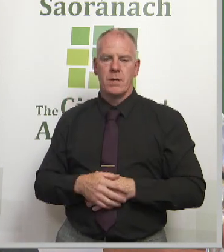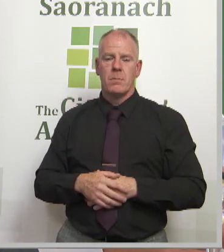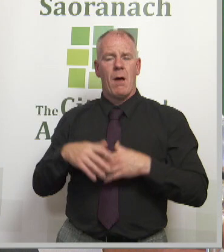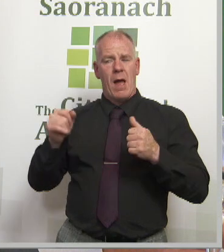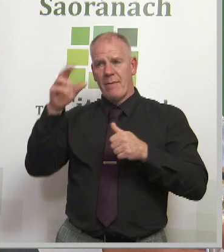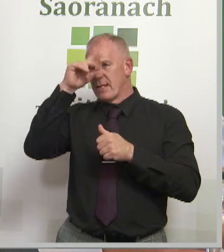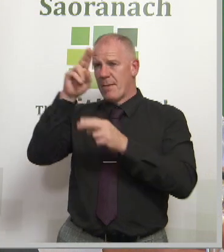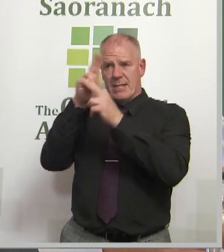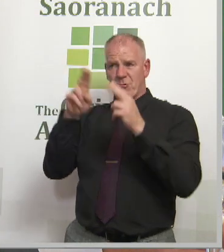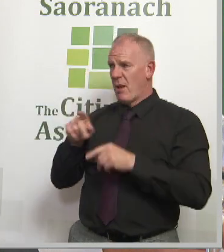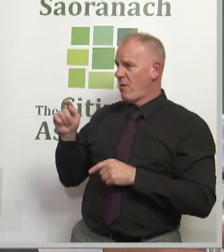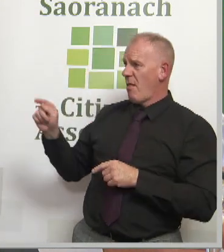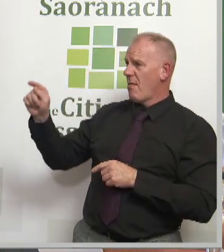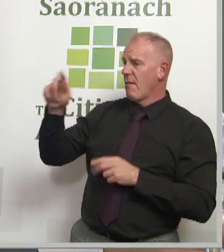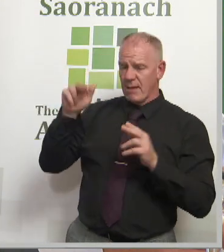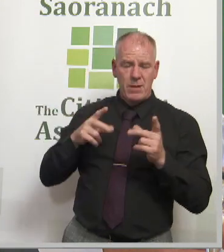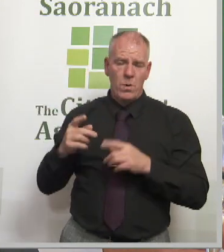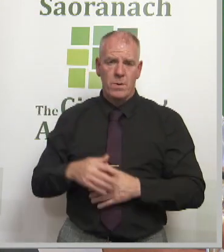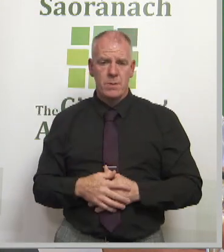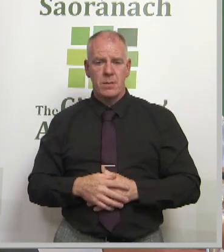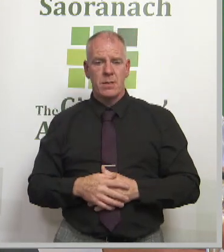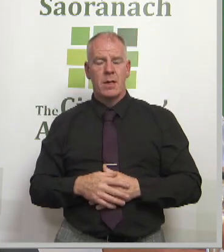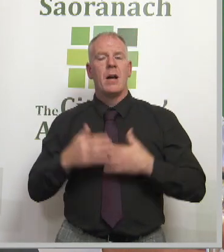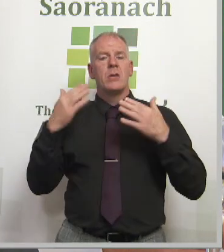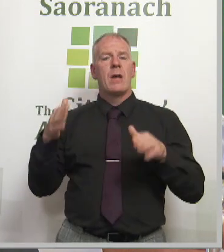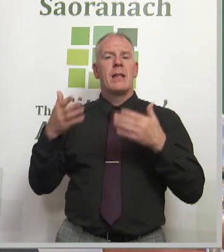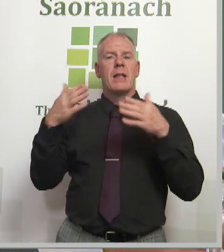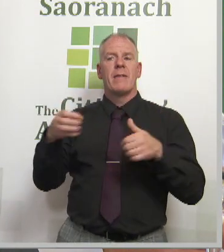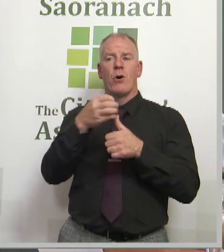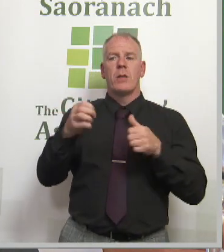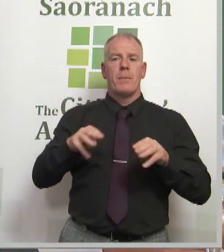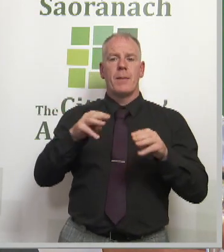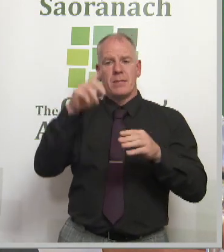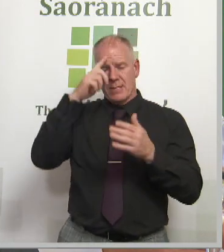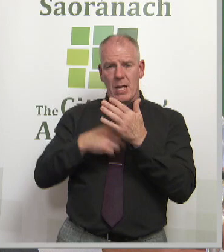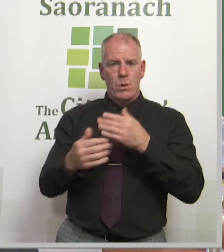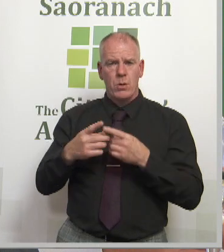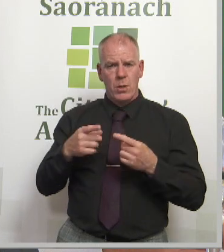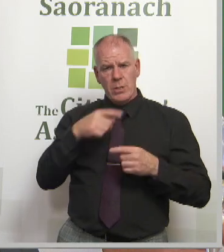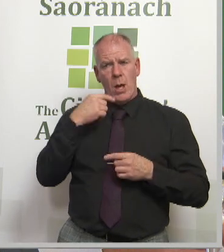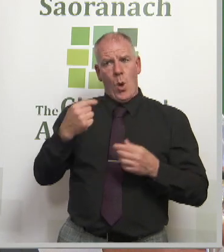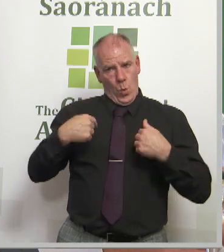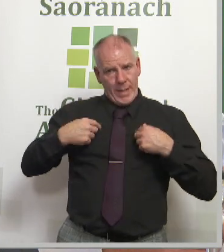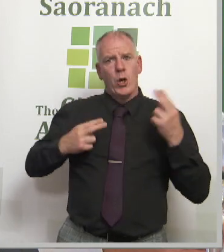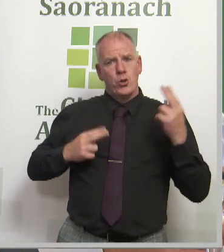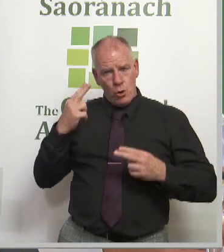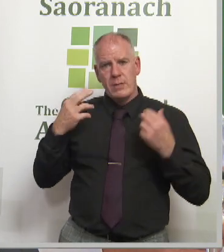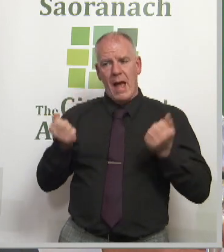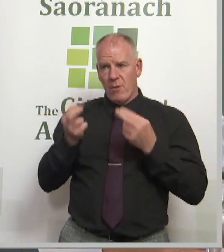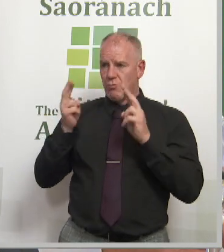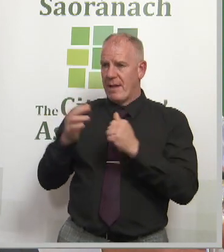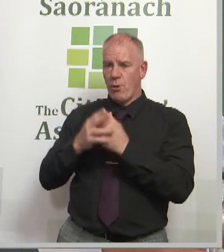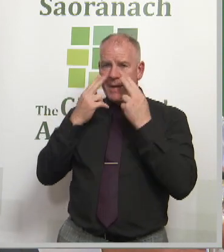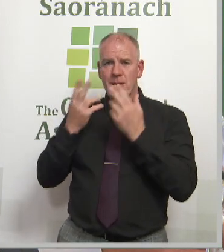examples internationally. So you can also leave it to others to decide how to do. If you just want to say we should have rights of nature, we should have it where